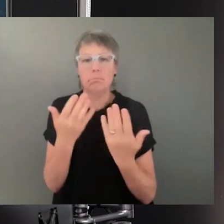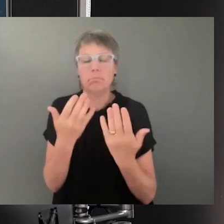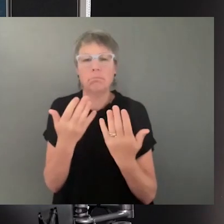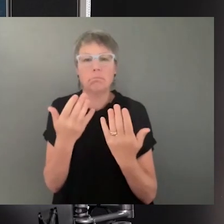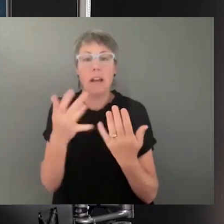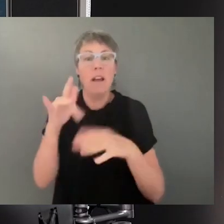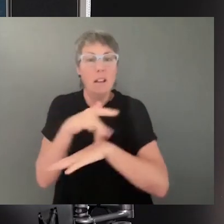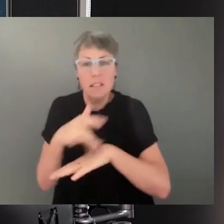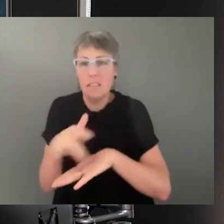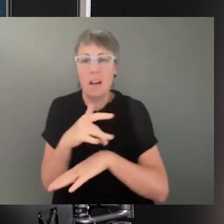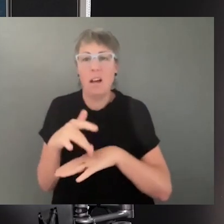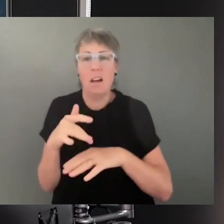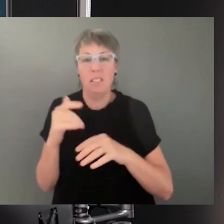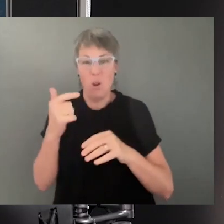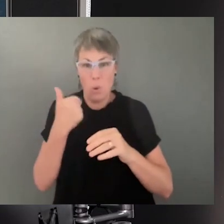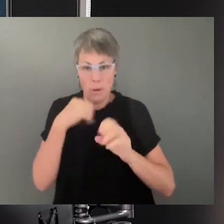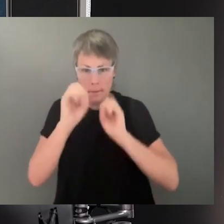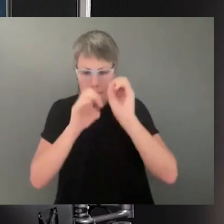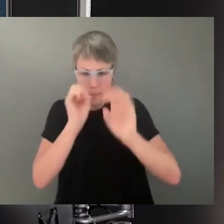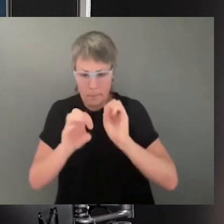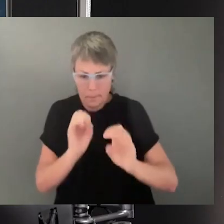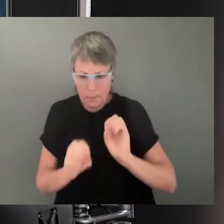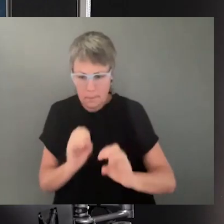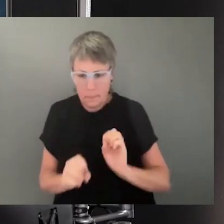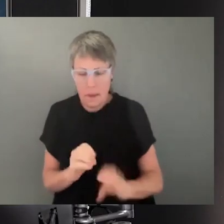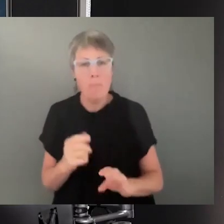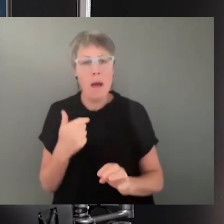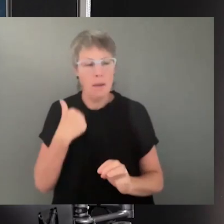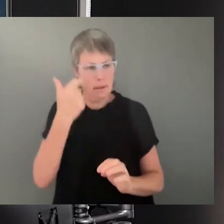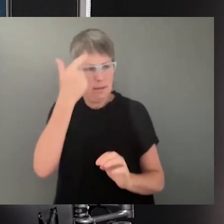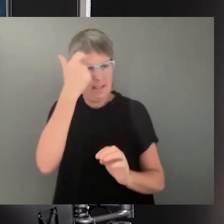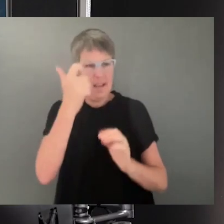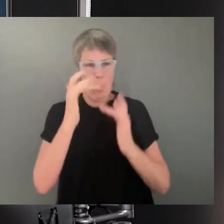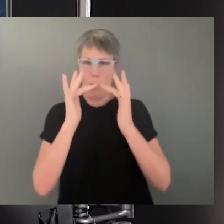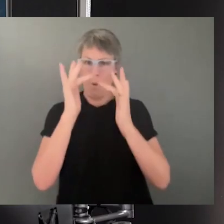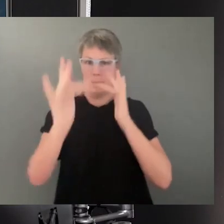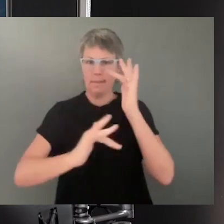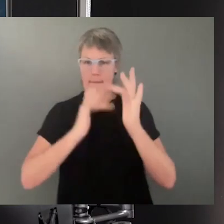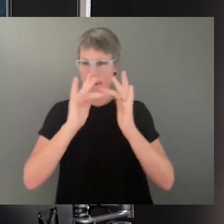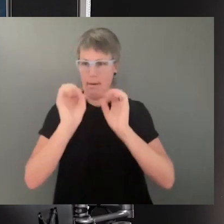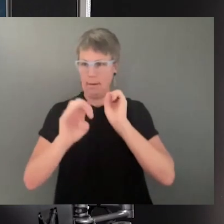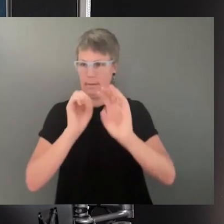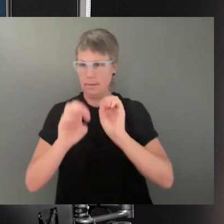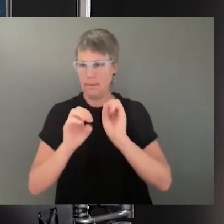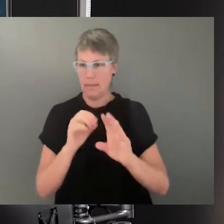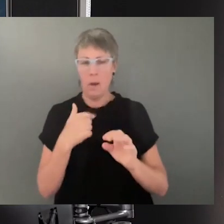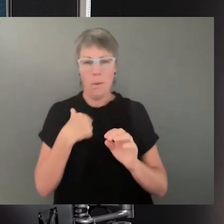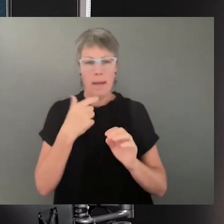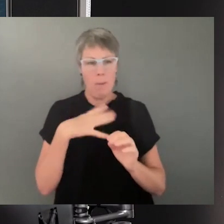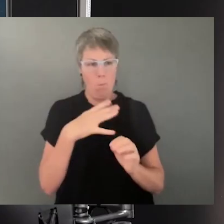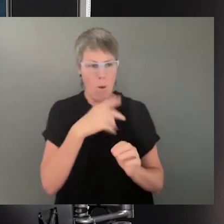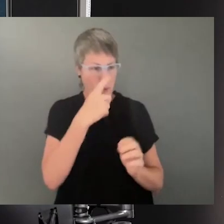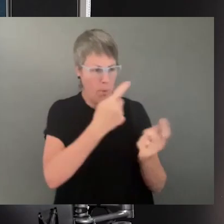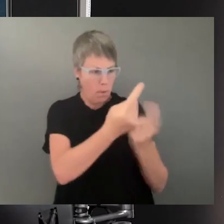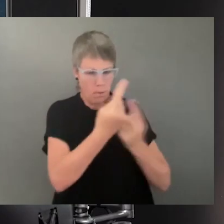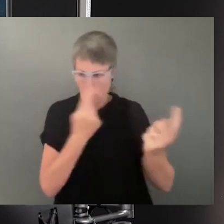over 100 artists from all different states across Australia about what should be included and how should we include it,